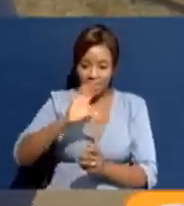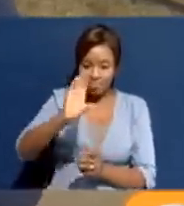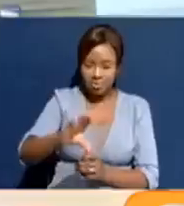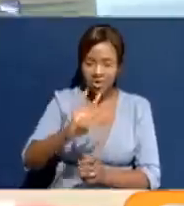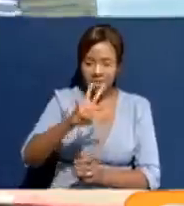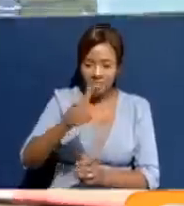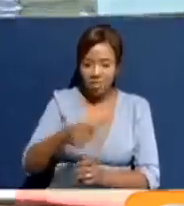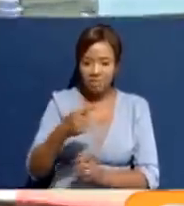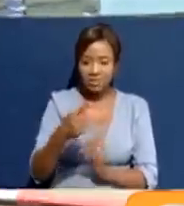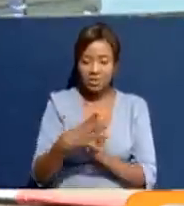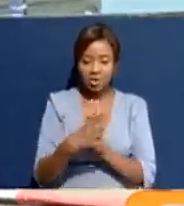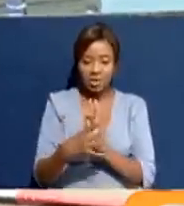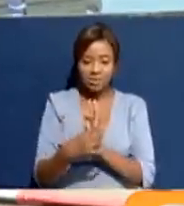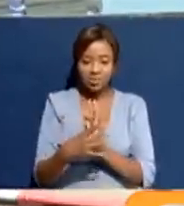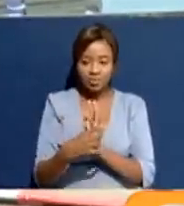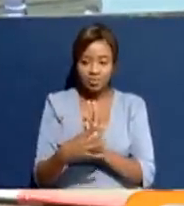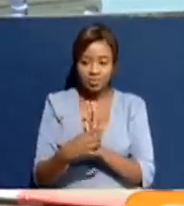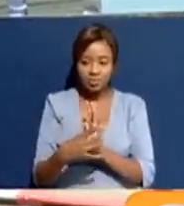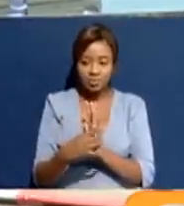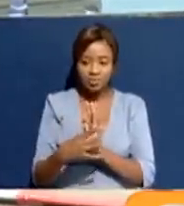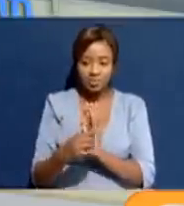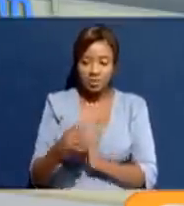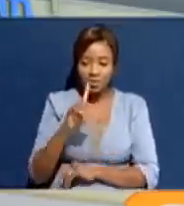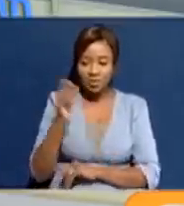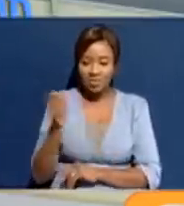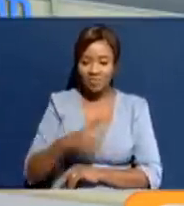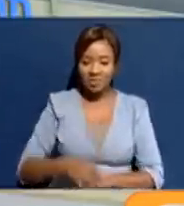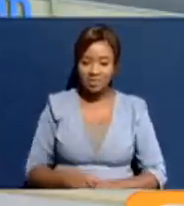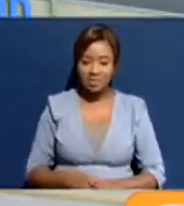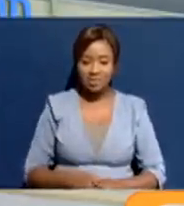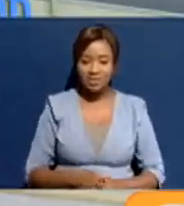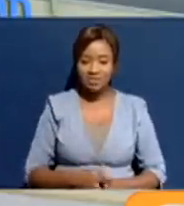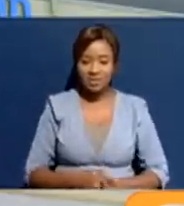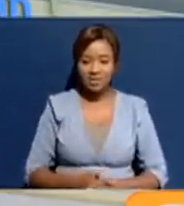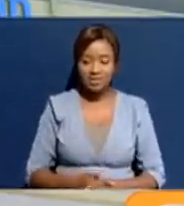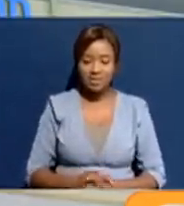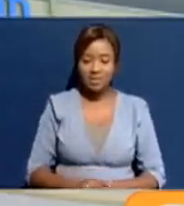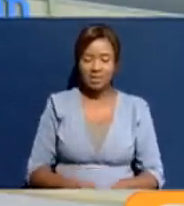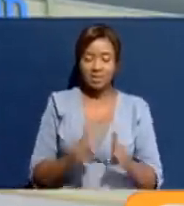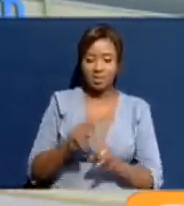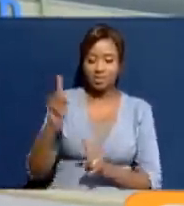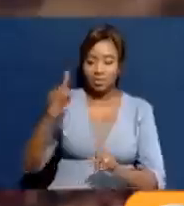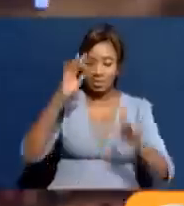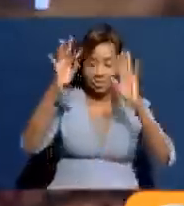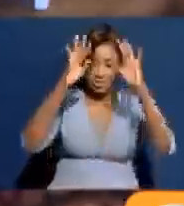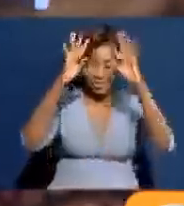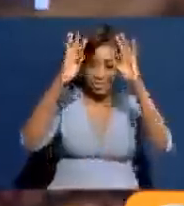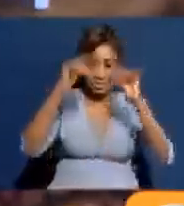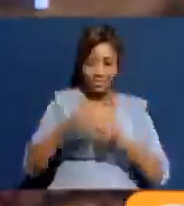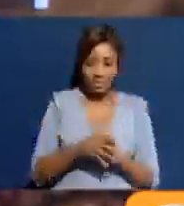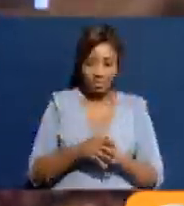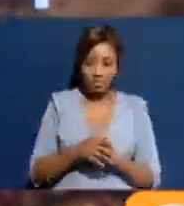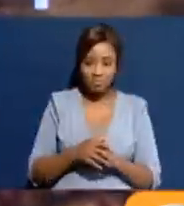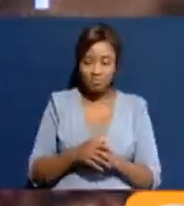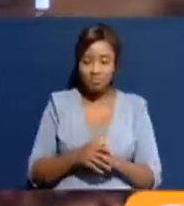$4,000 a month. The Perez Innovation and Peace Center in Tel Aviv is the heart of innovation in the agriculture sector.